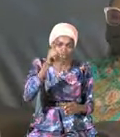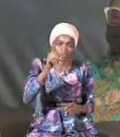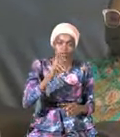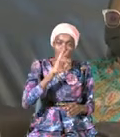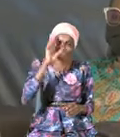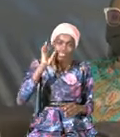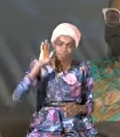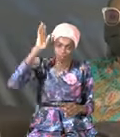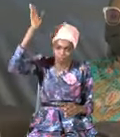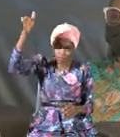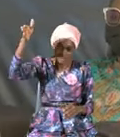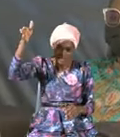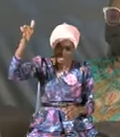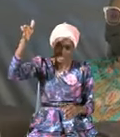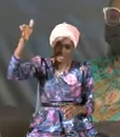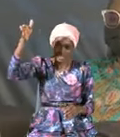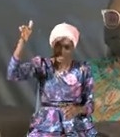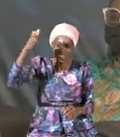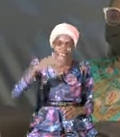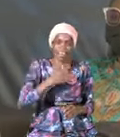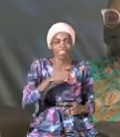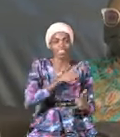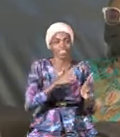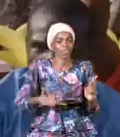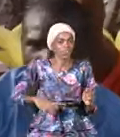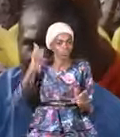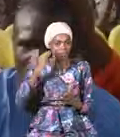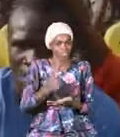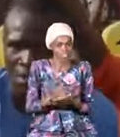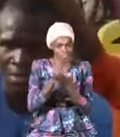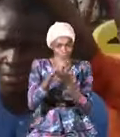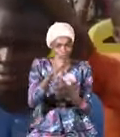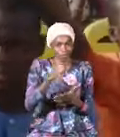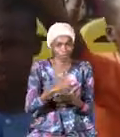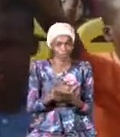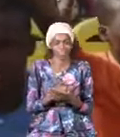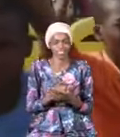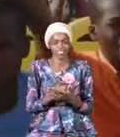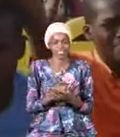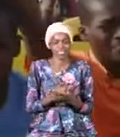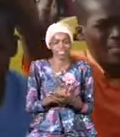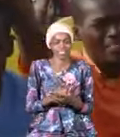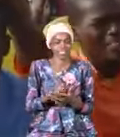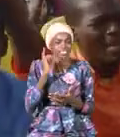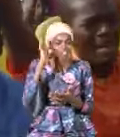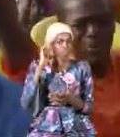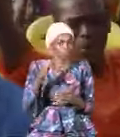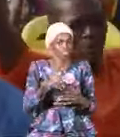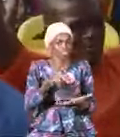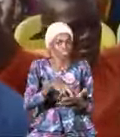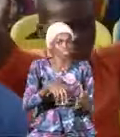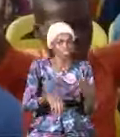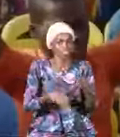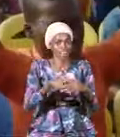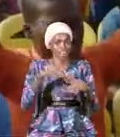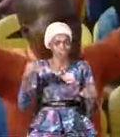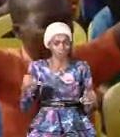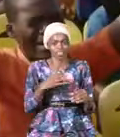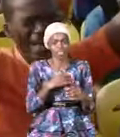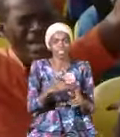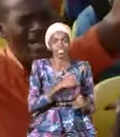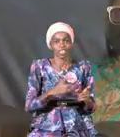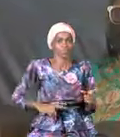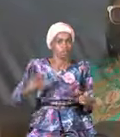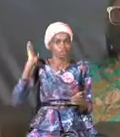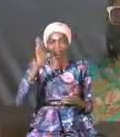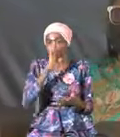future. And the Lord will help you. Yeah. You will stand out. Yeah. And God will be glorified in